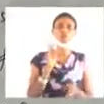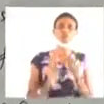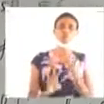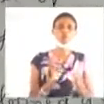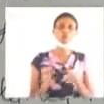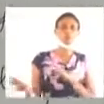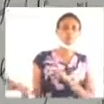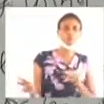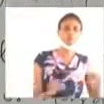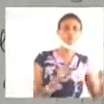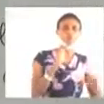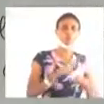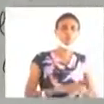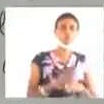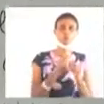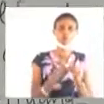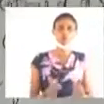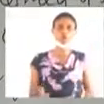I'm sure you are not recording.